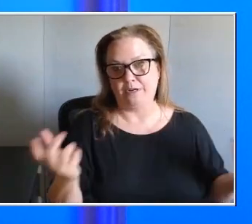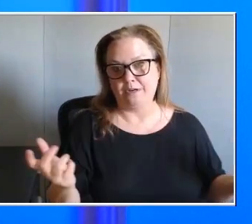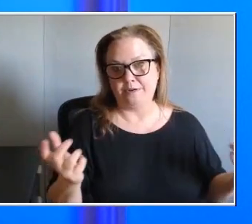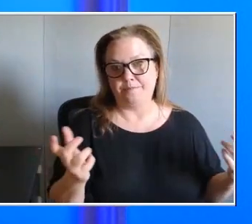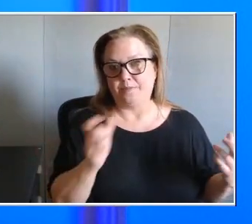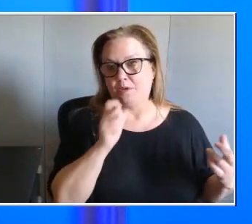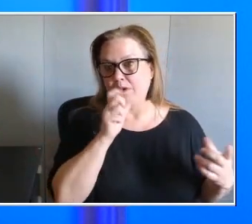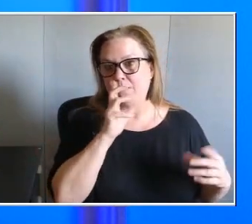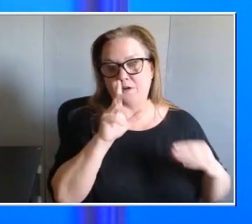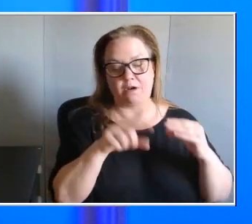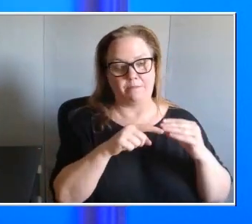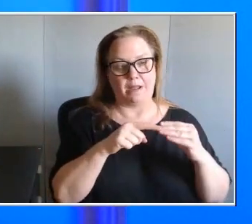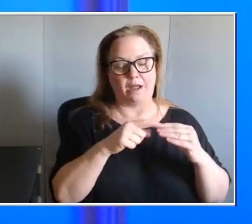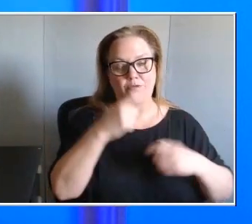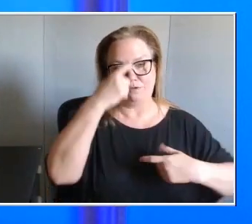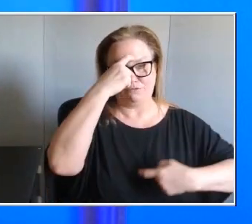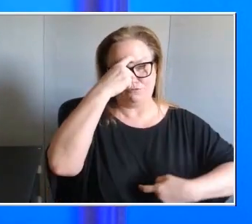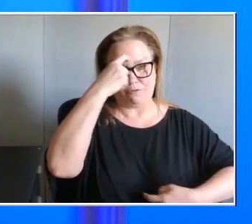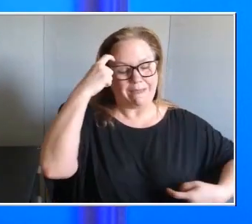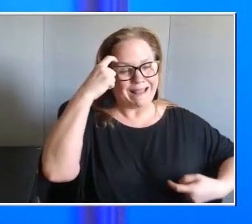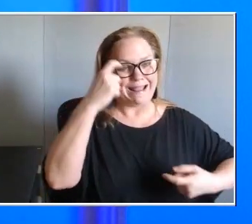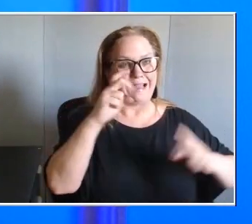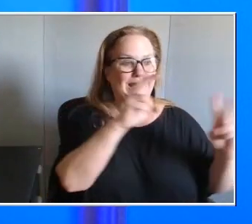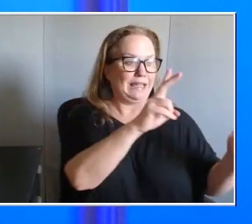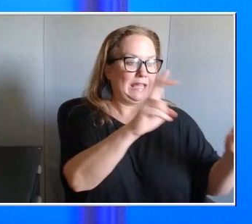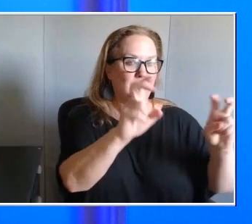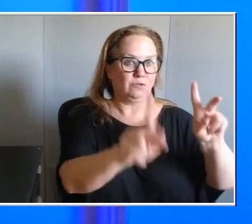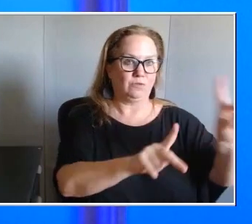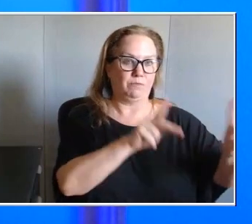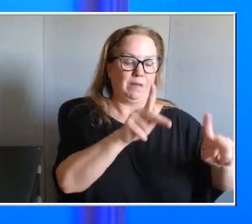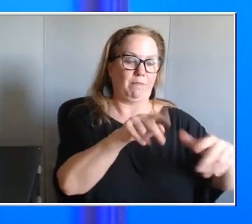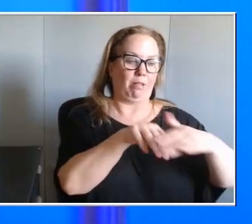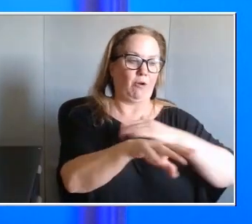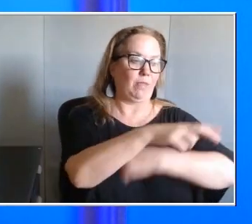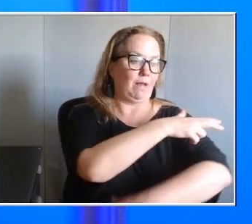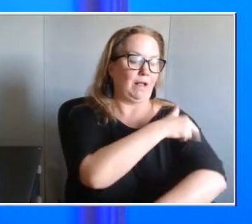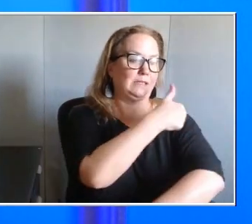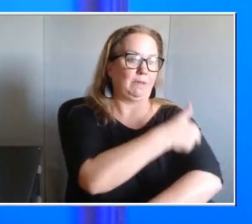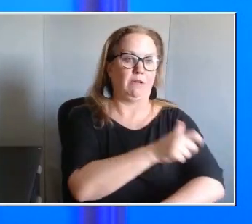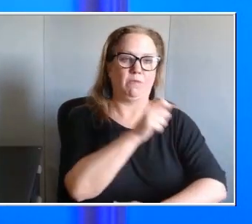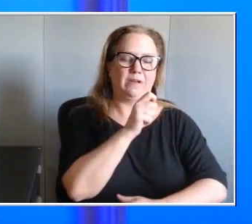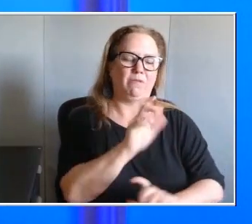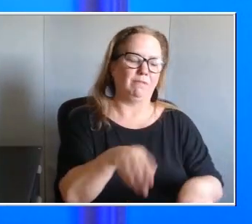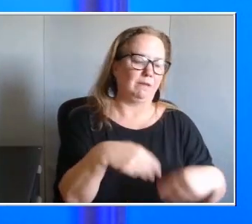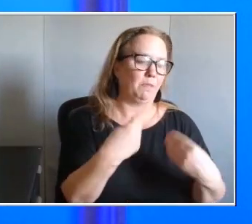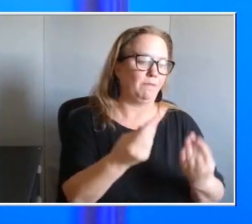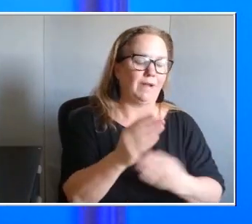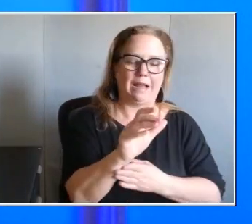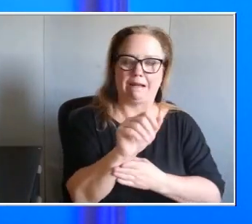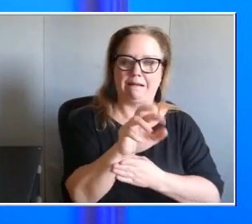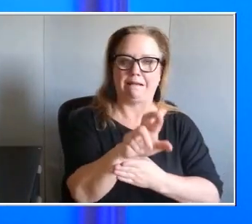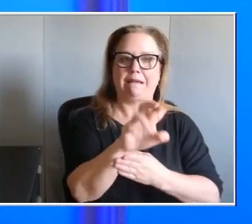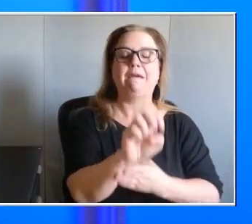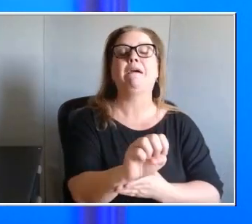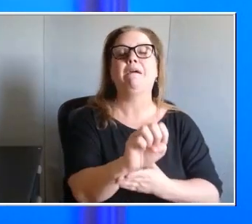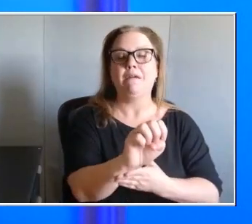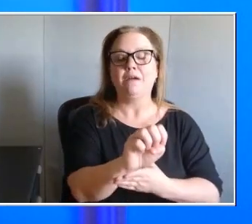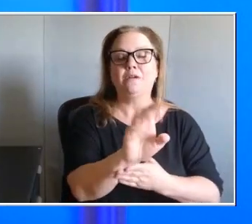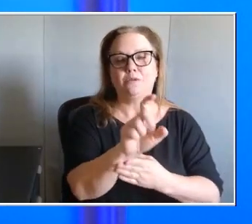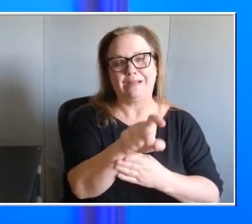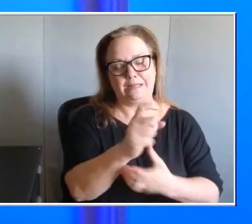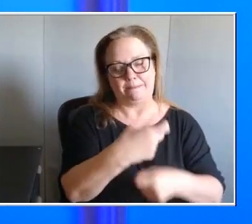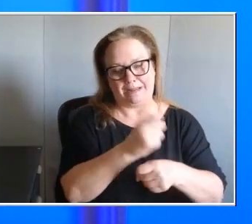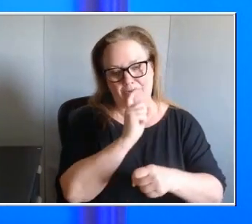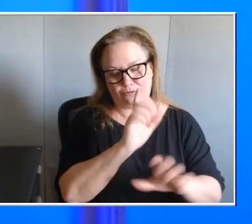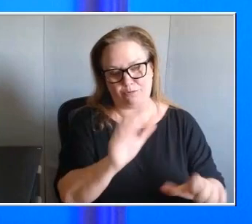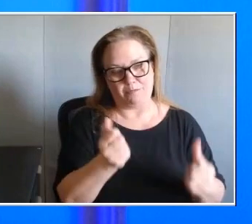talk about traumatic issues that happen when people are in the hospital, and we don't give them care for those issues. So we have to make sure that we're looking at